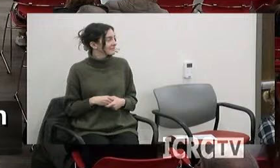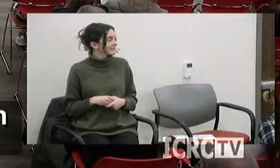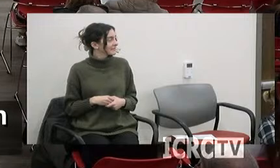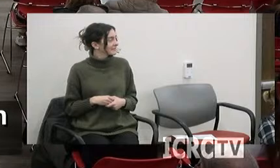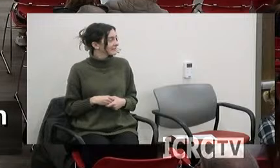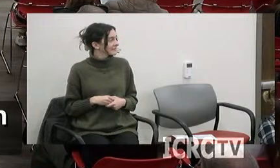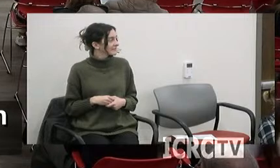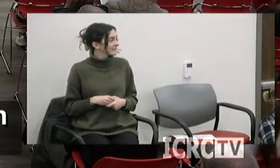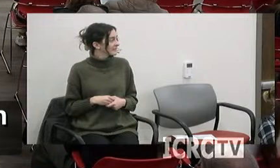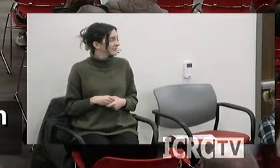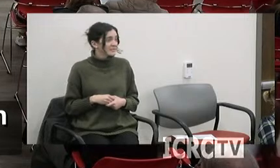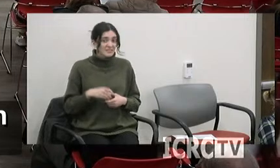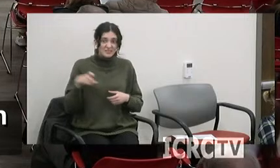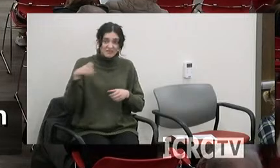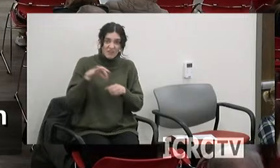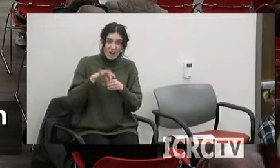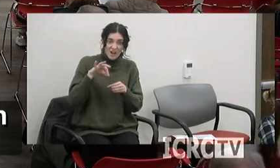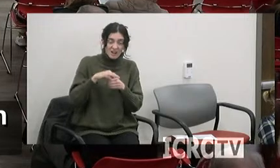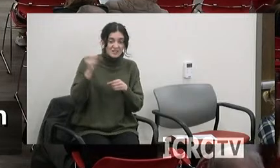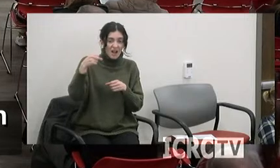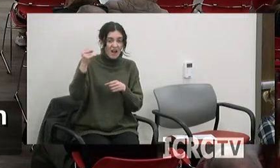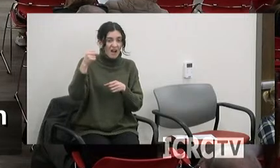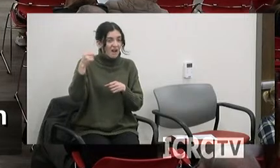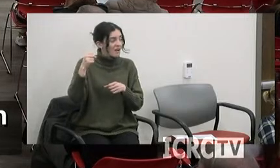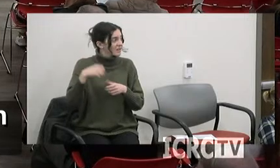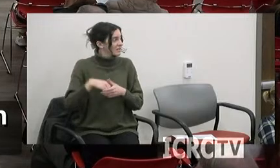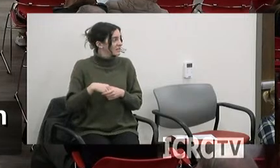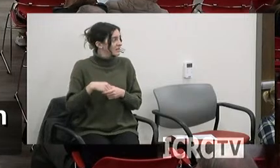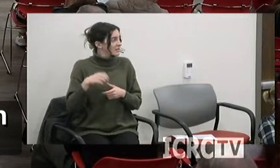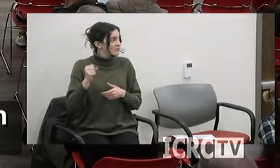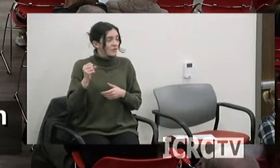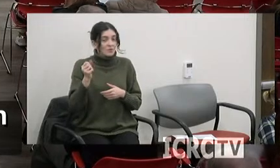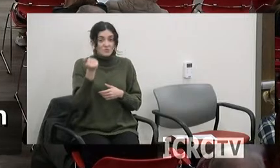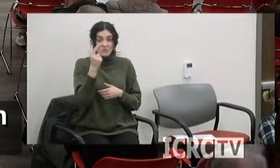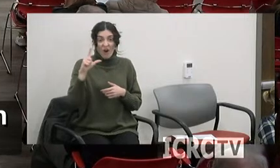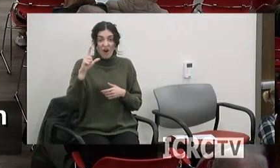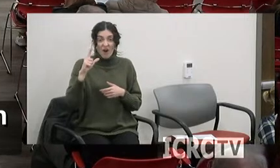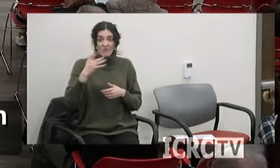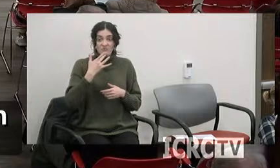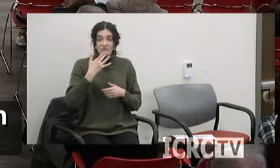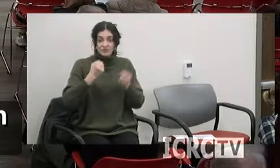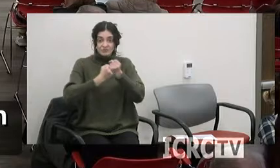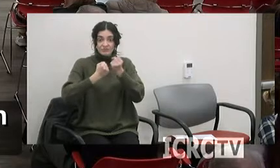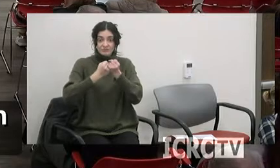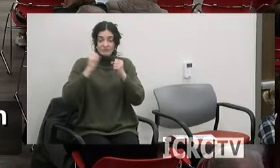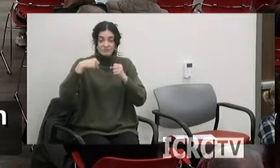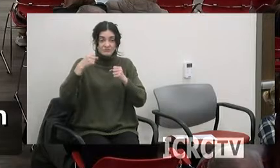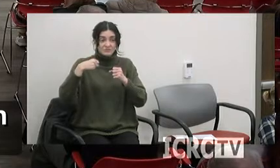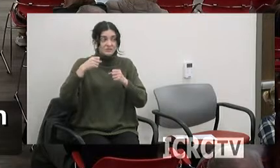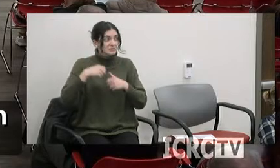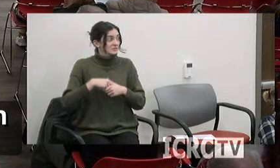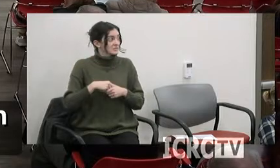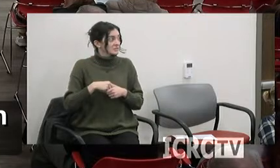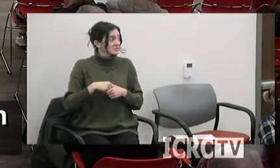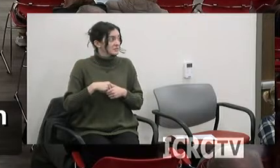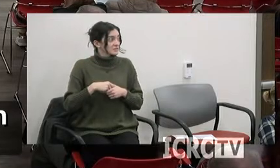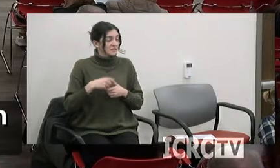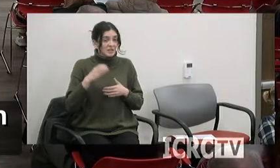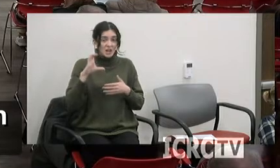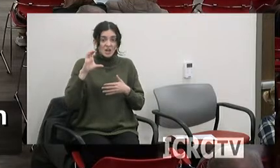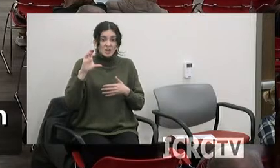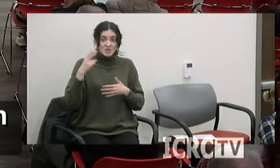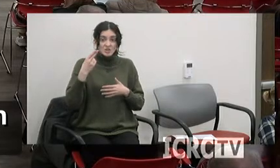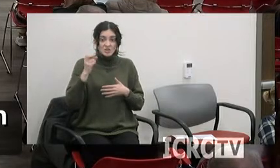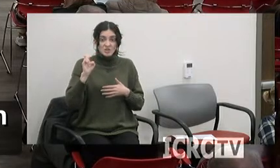We have to vote on that? Yes, yes, so this would be all those in favor of electing Emily Chestnut as president pro